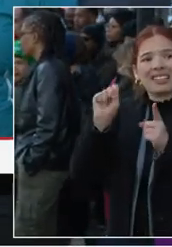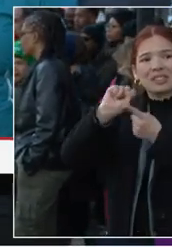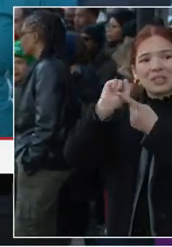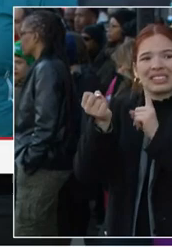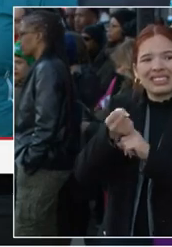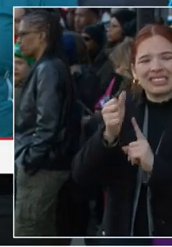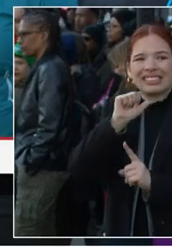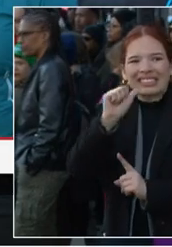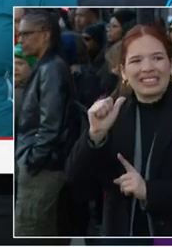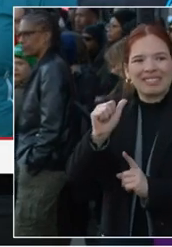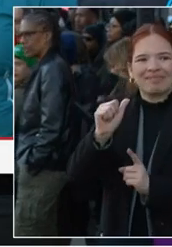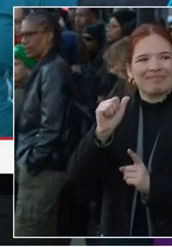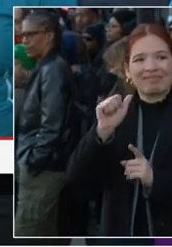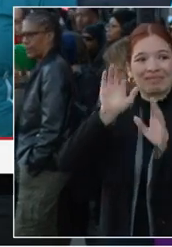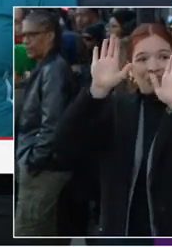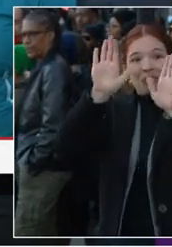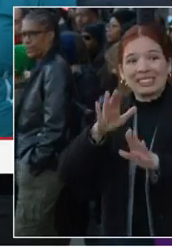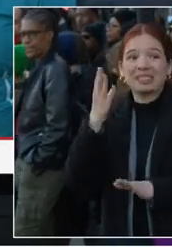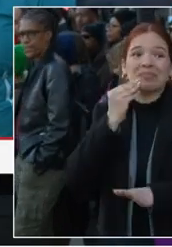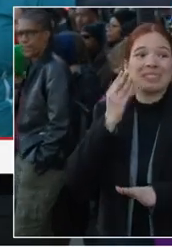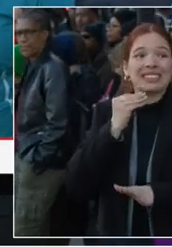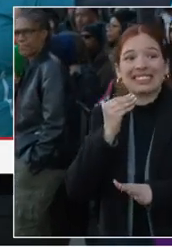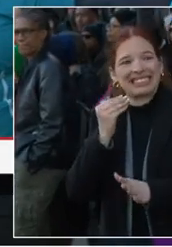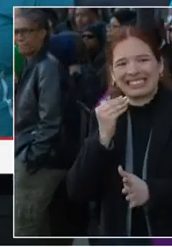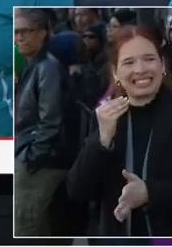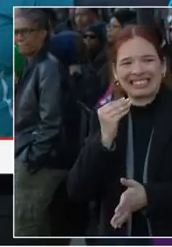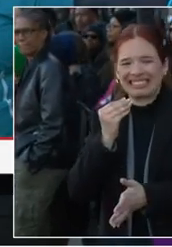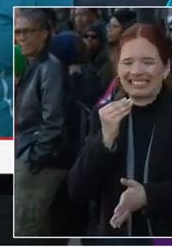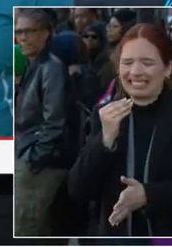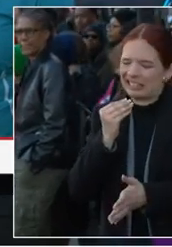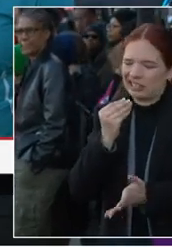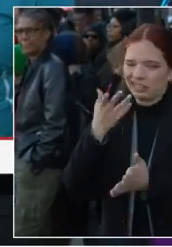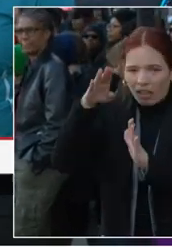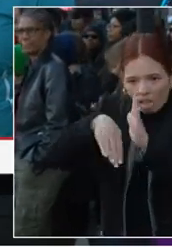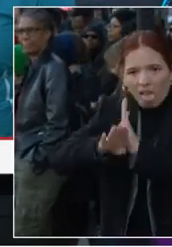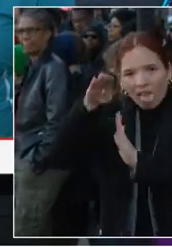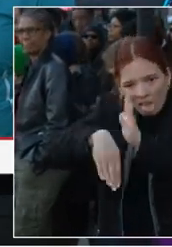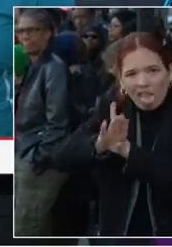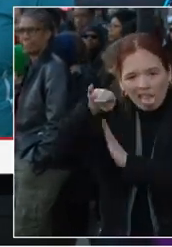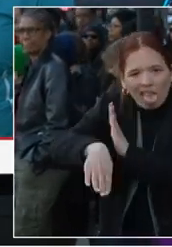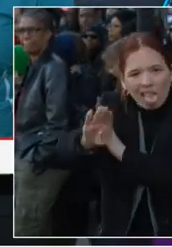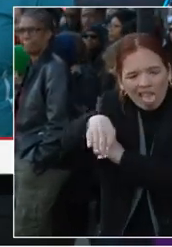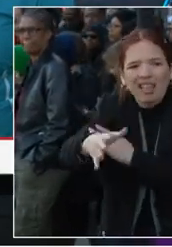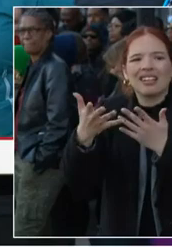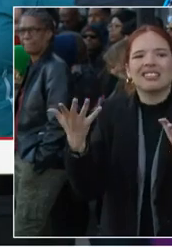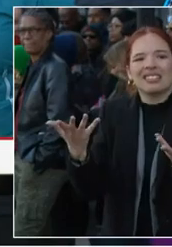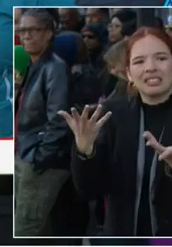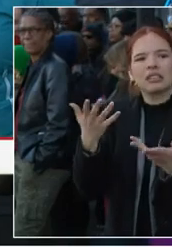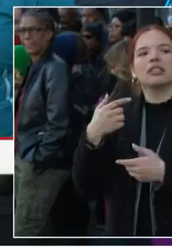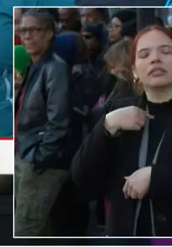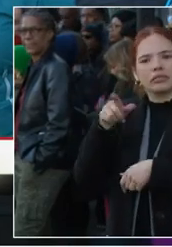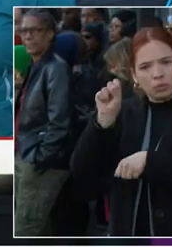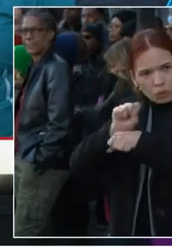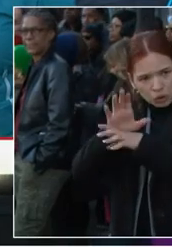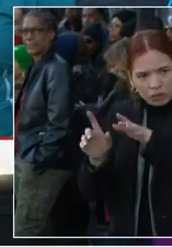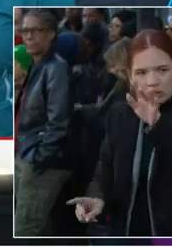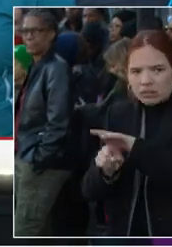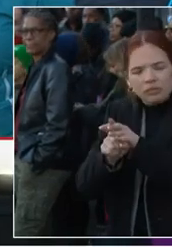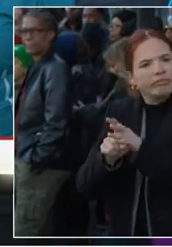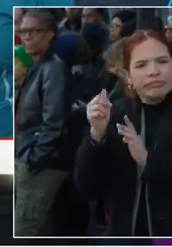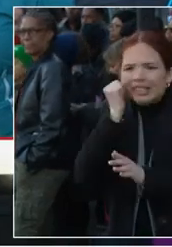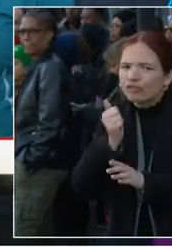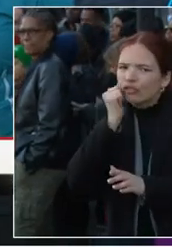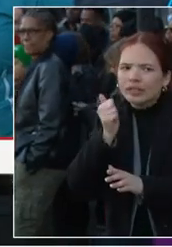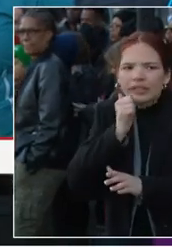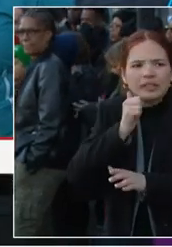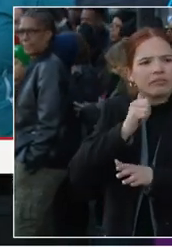of years. They've also been our employees who showed up for work every single day in person during every day of